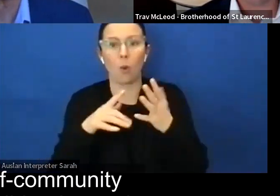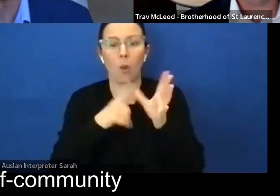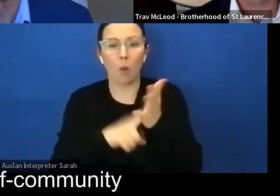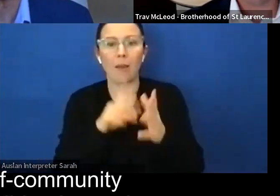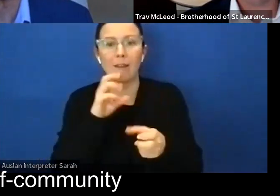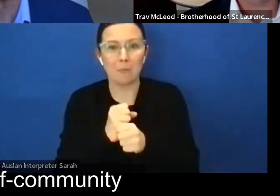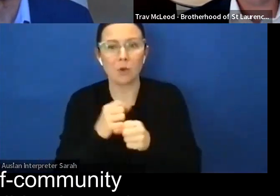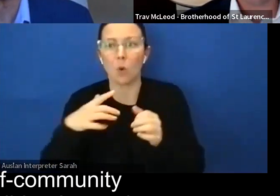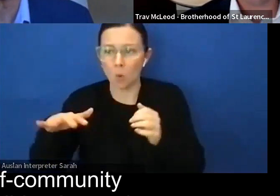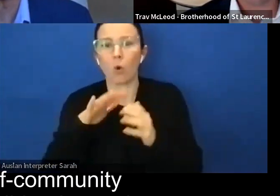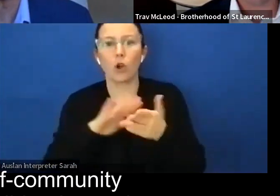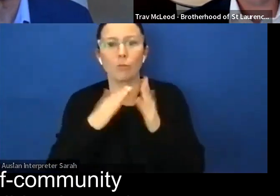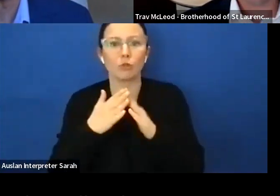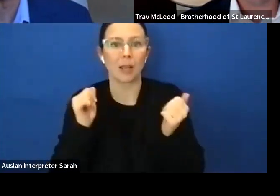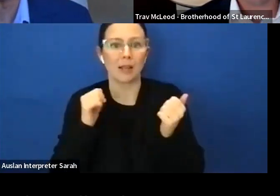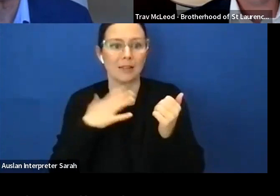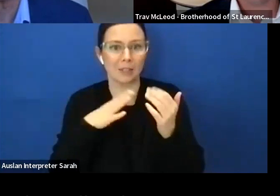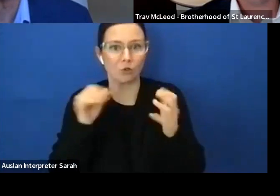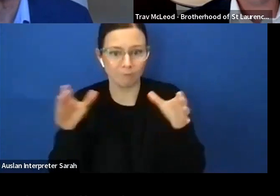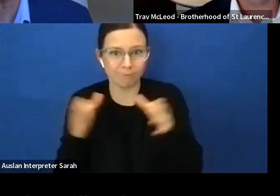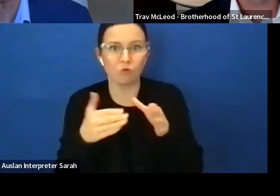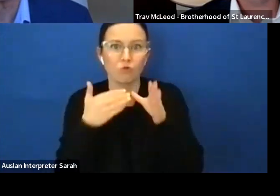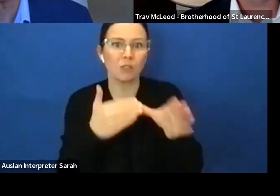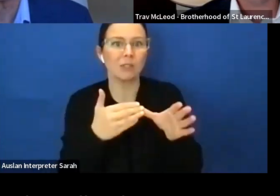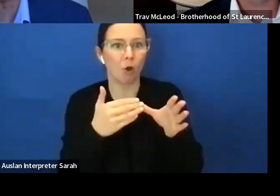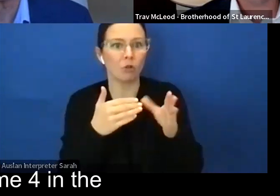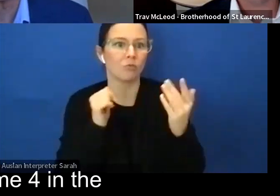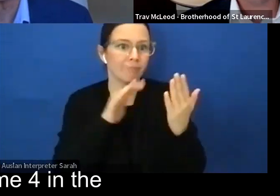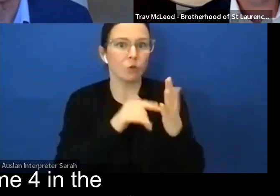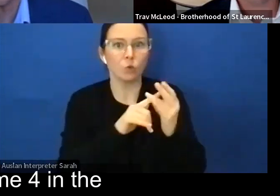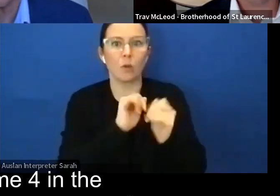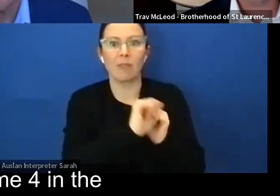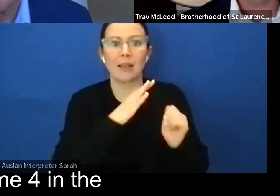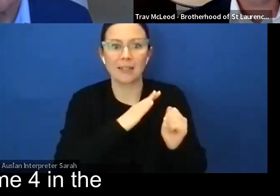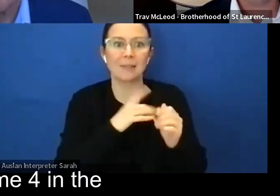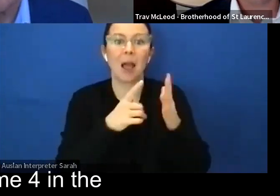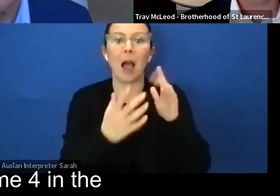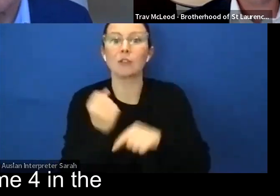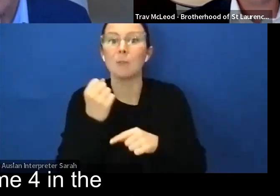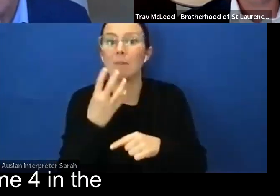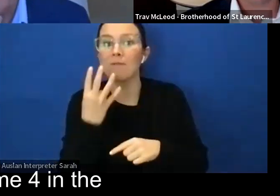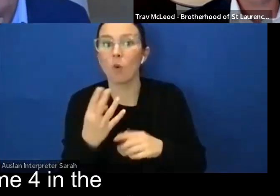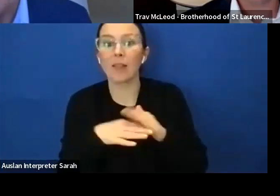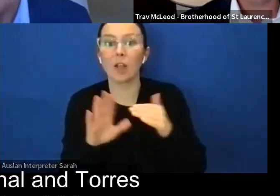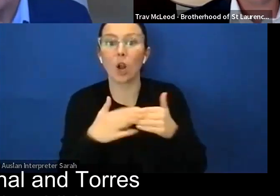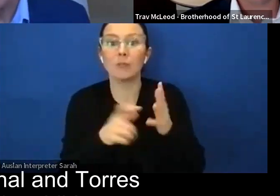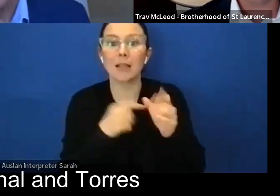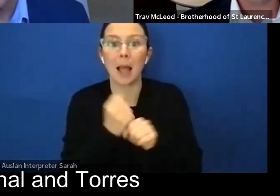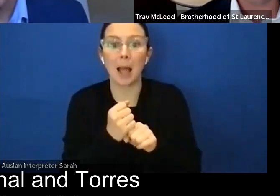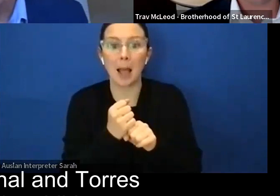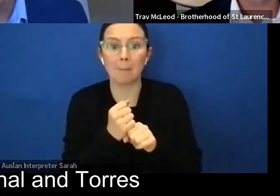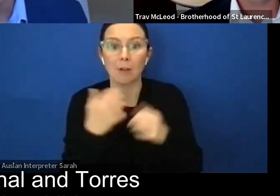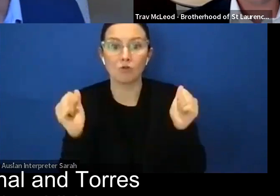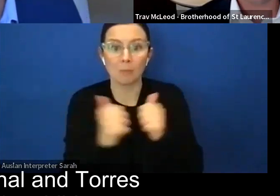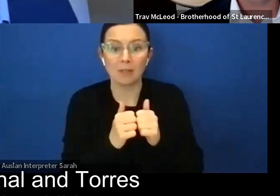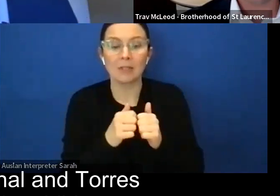community response to children's needs that Jay's already outlined. So outcome 4 in the Closing the Gap agreement is that Aboriginal and